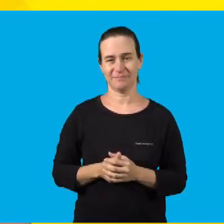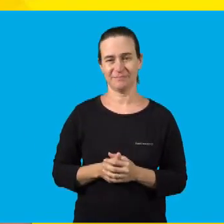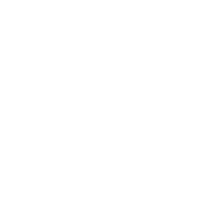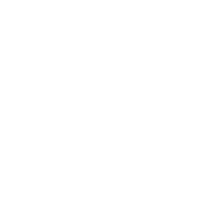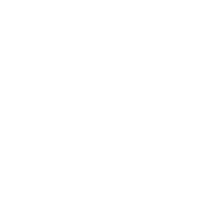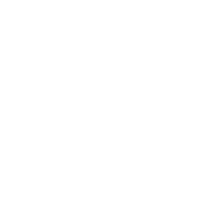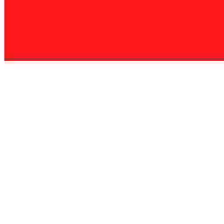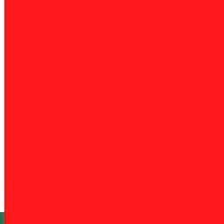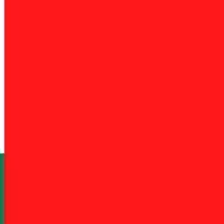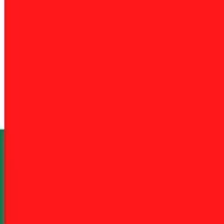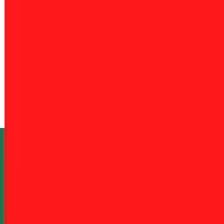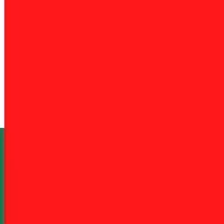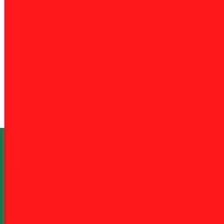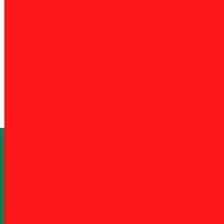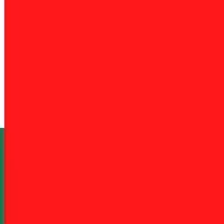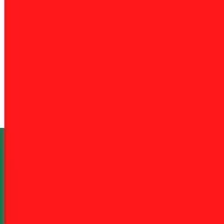break.